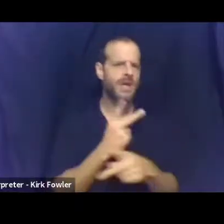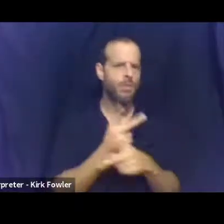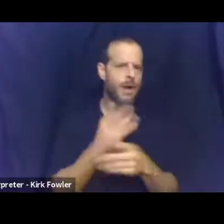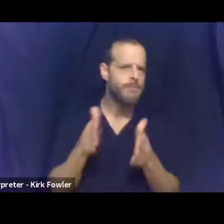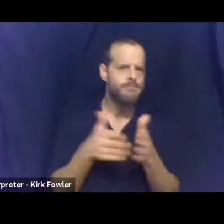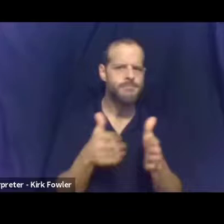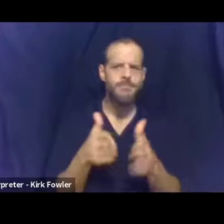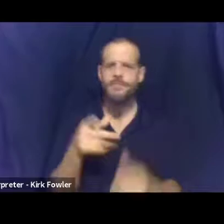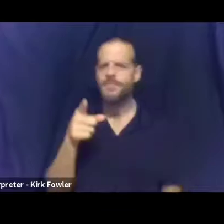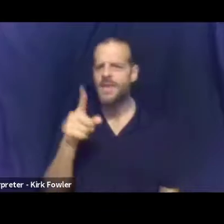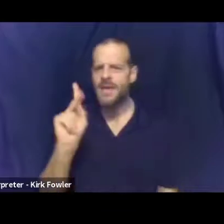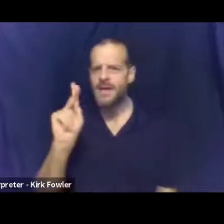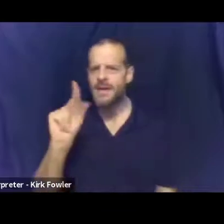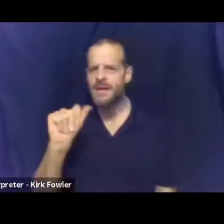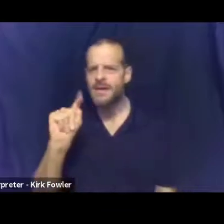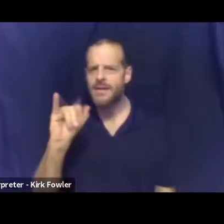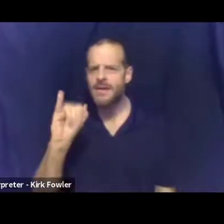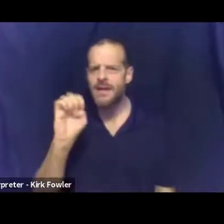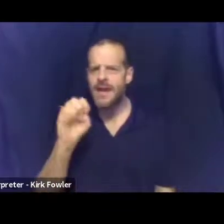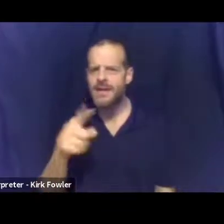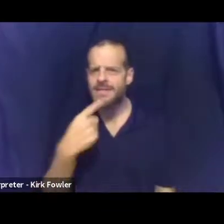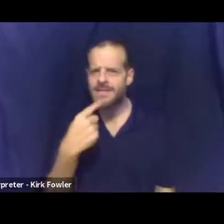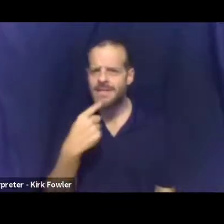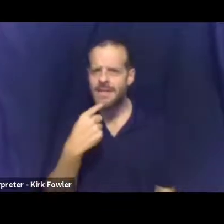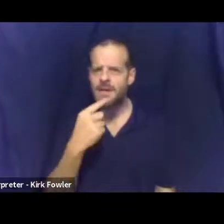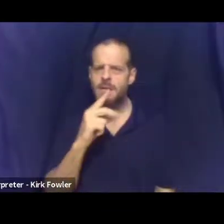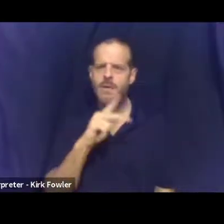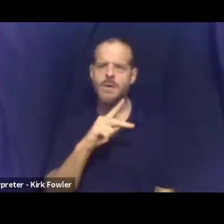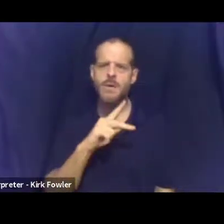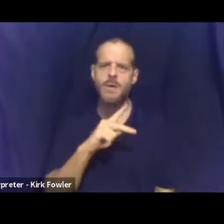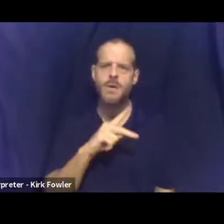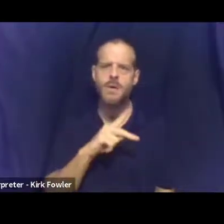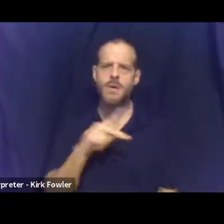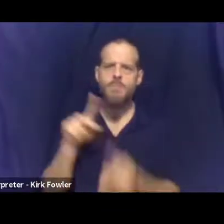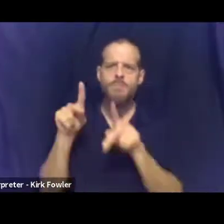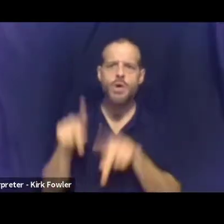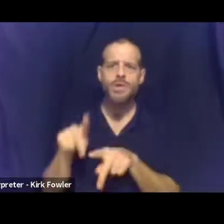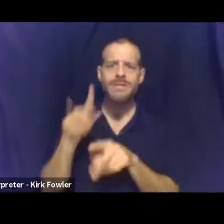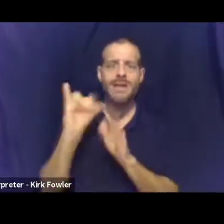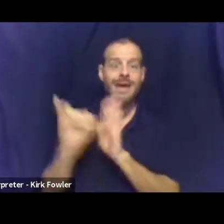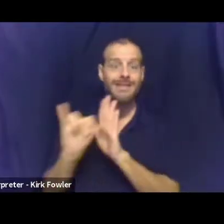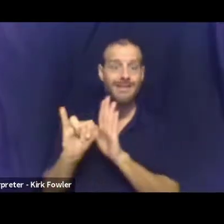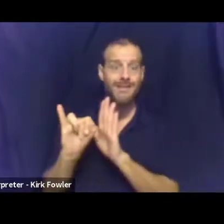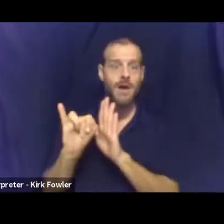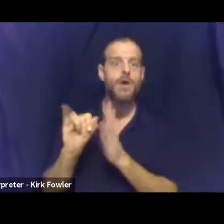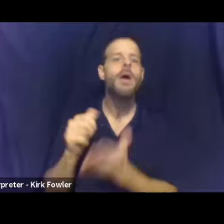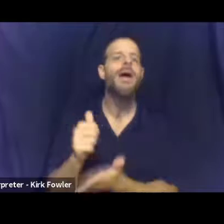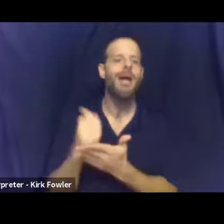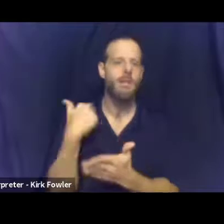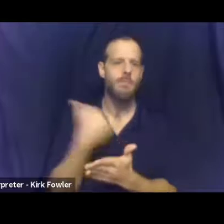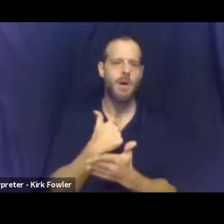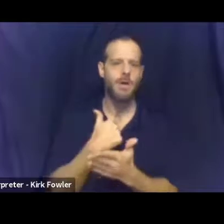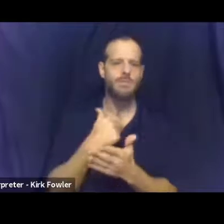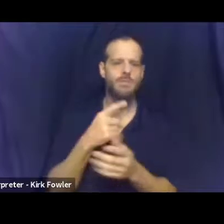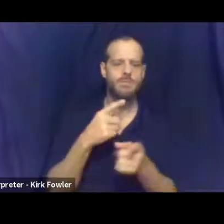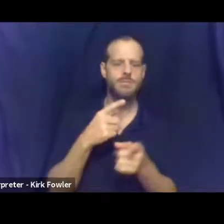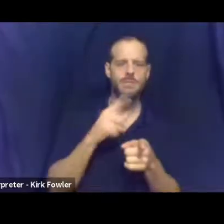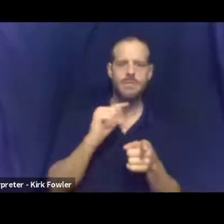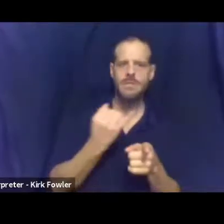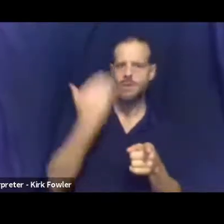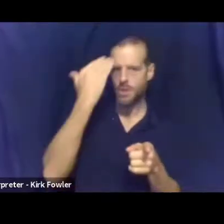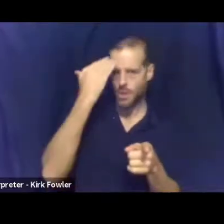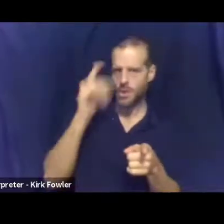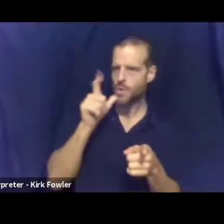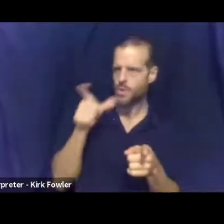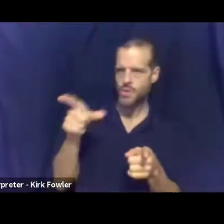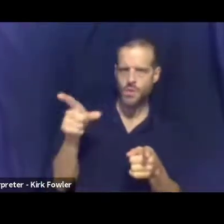said, um, personal identifiers help, help us communicate on the calendar about the person coming to work with TJ. And so he does have some personal